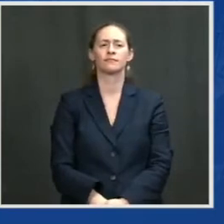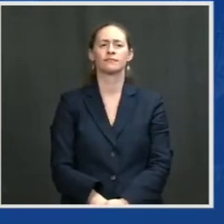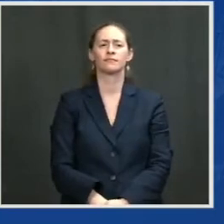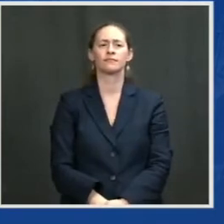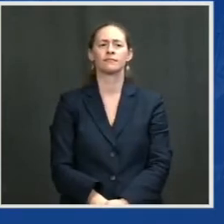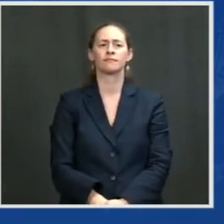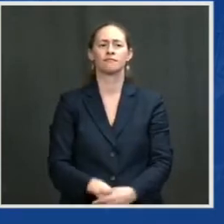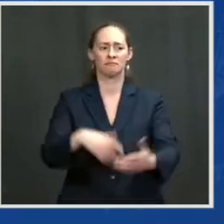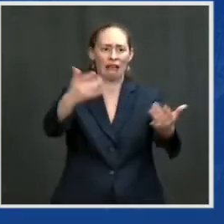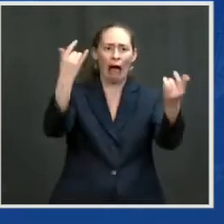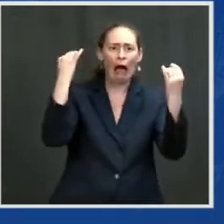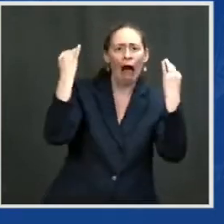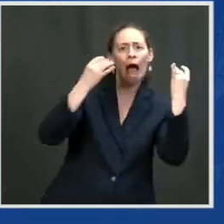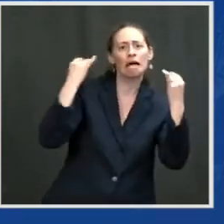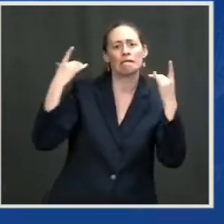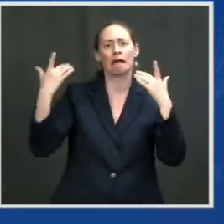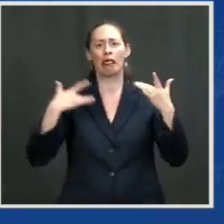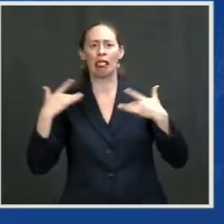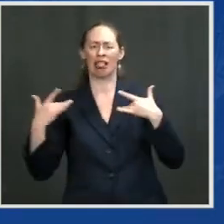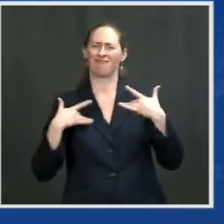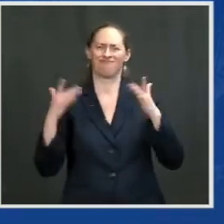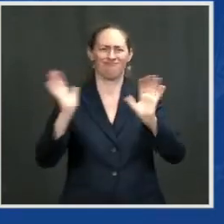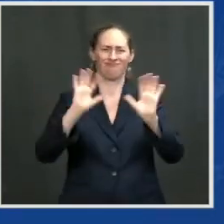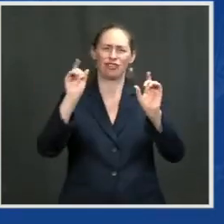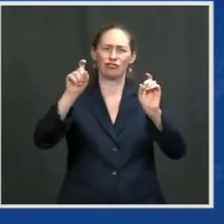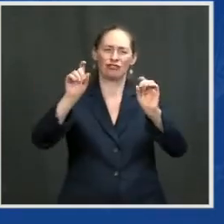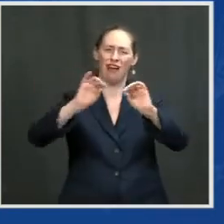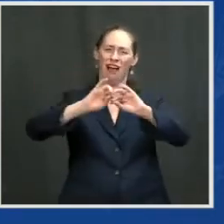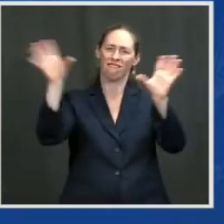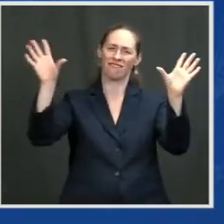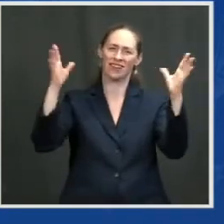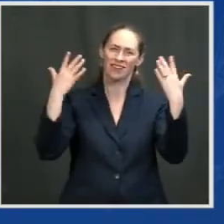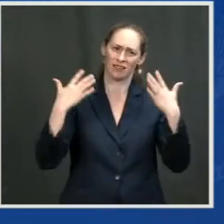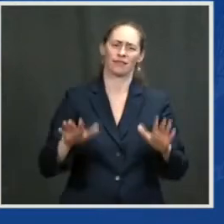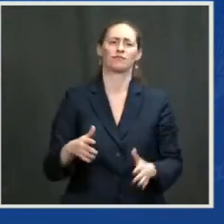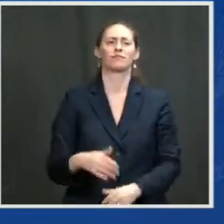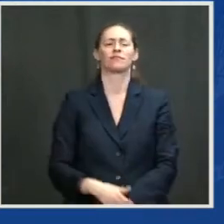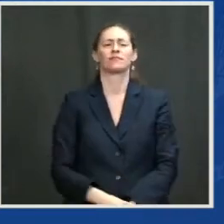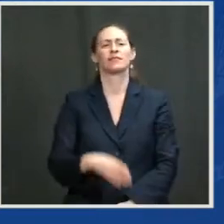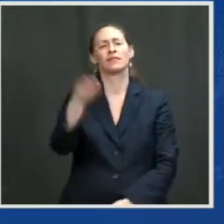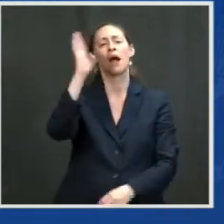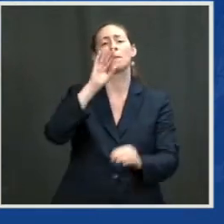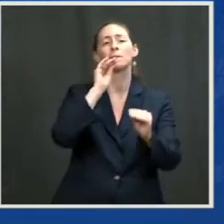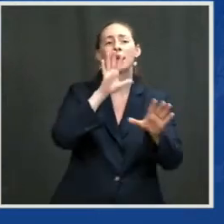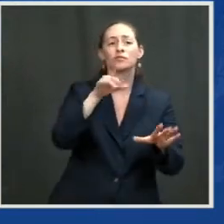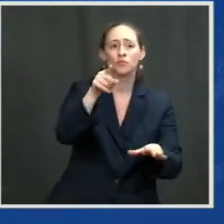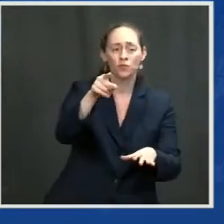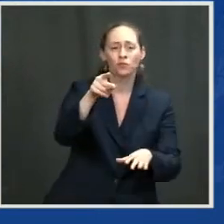So let me conclude by saying God bless you all, and may God protect our troops. Thank you.